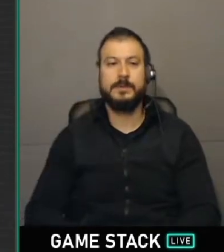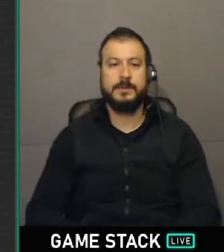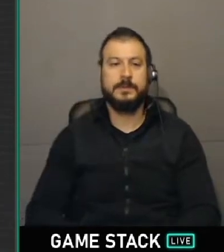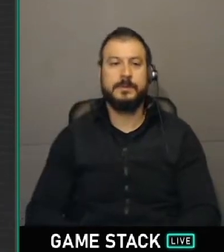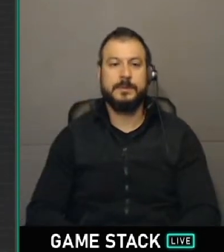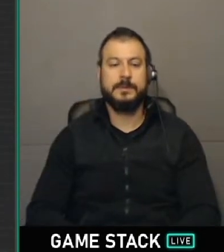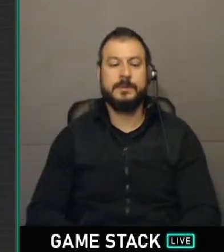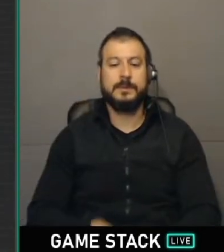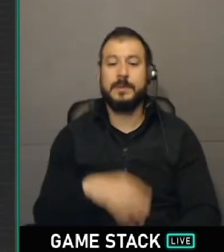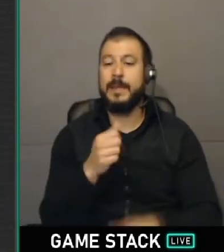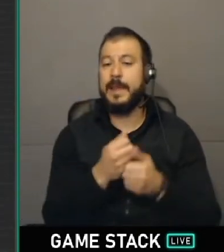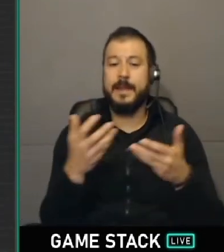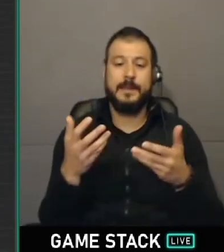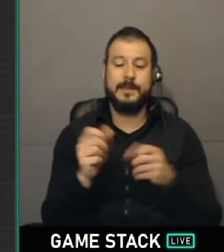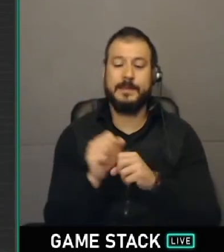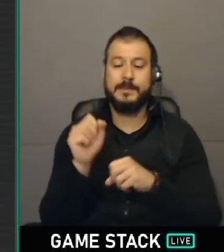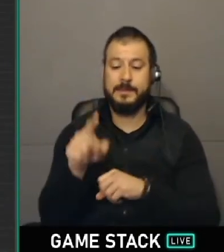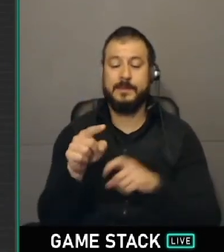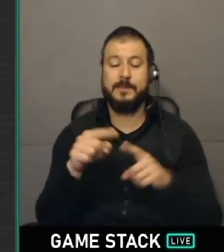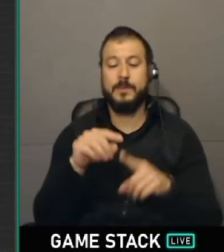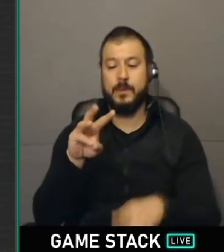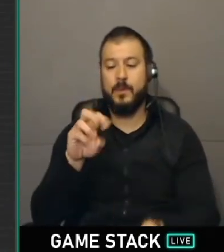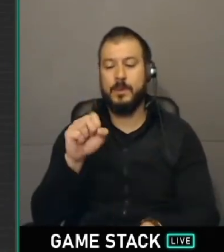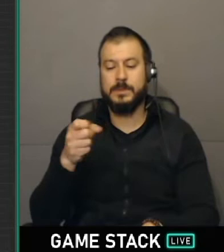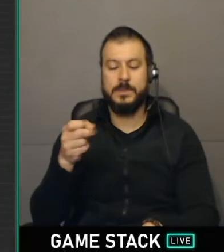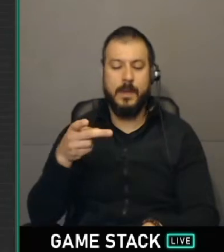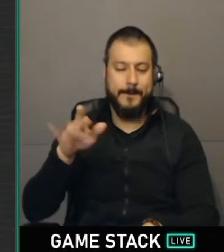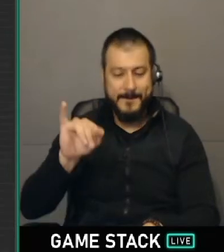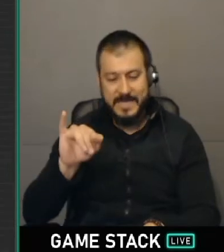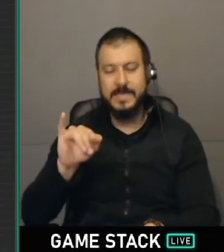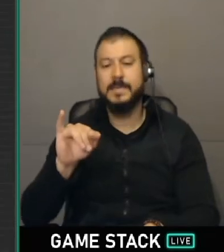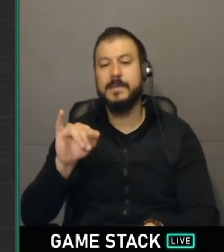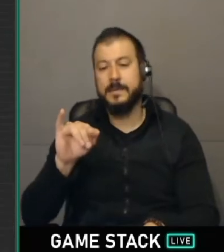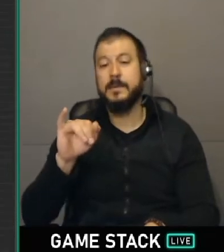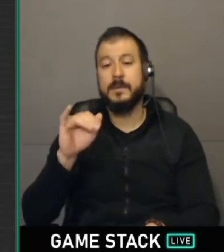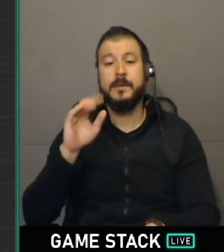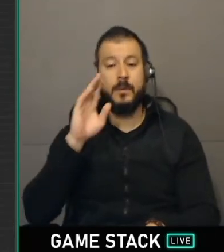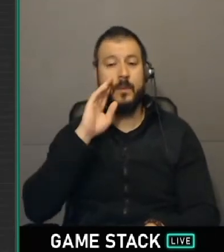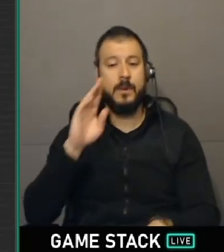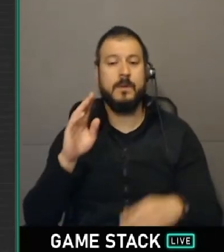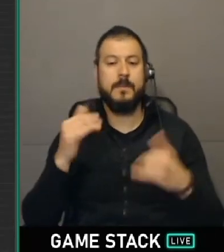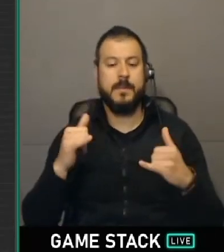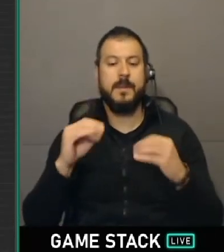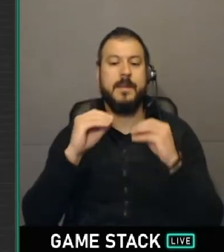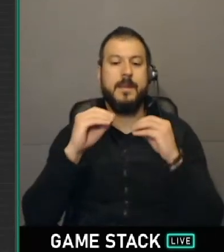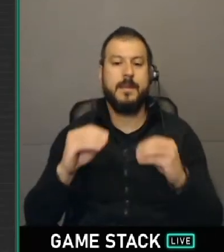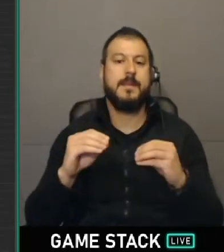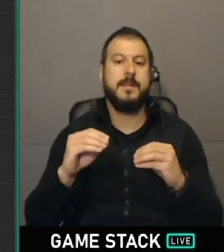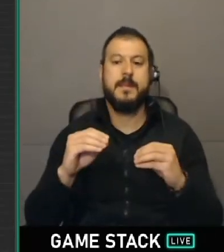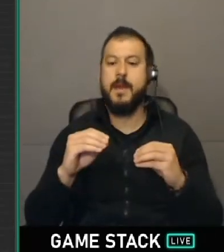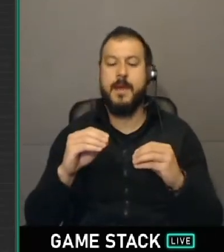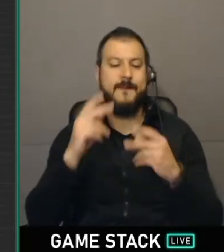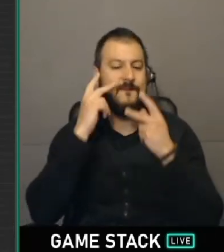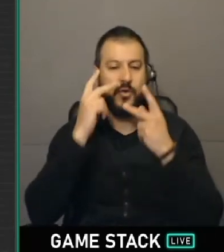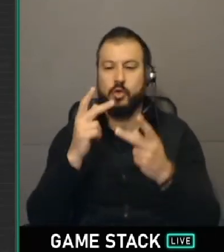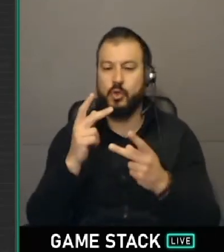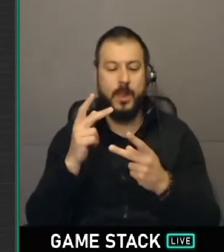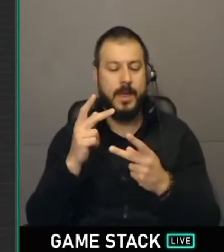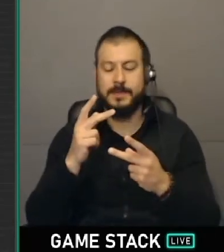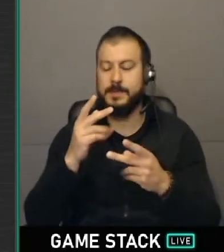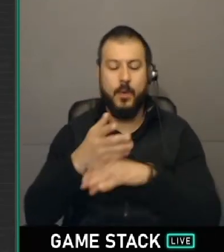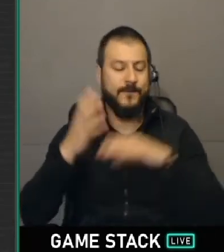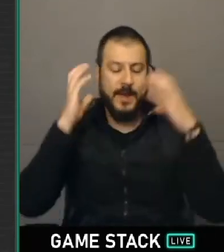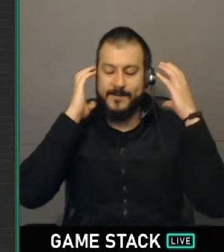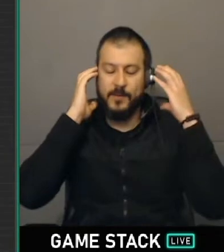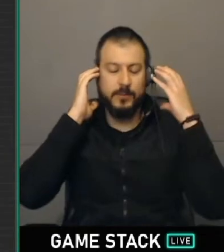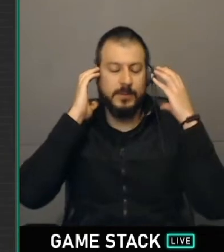Anything sent to Wasapi will play non-virtualized over headphones.